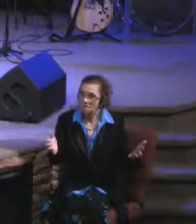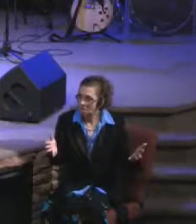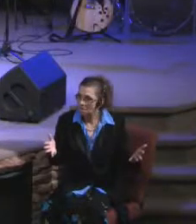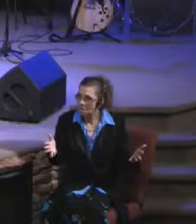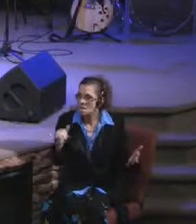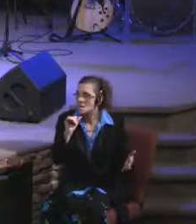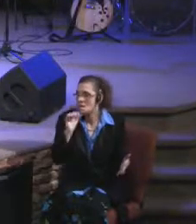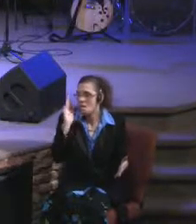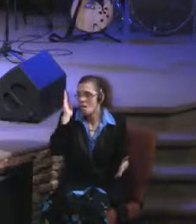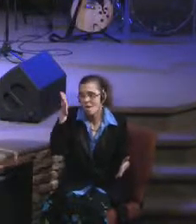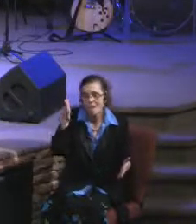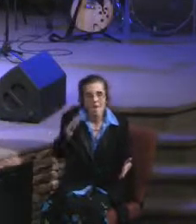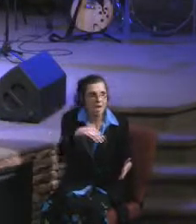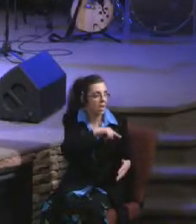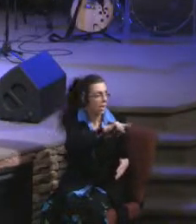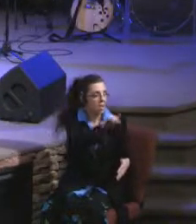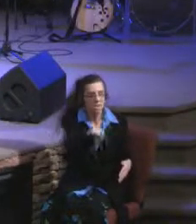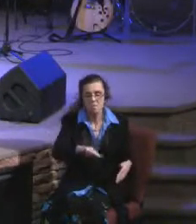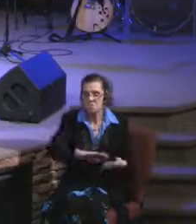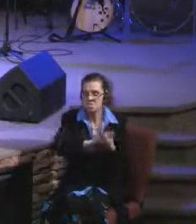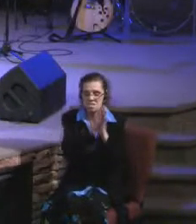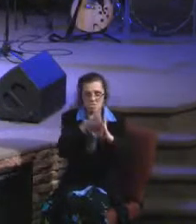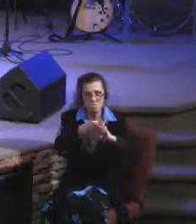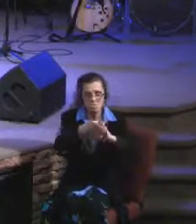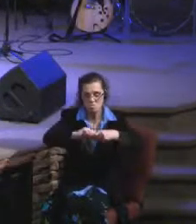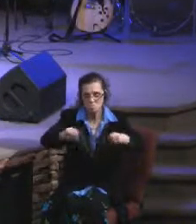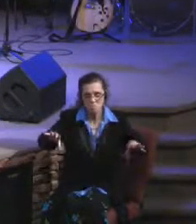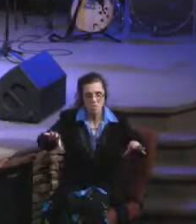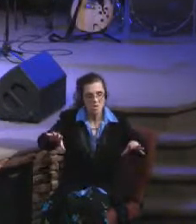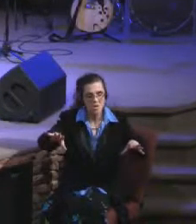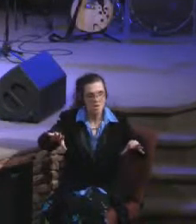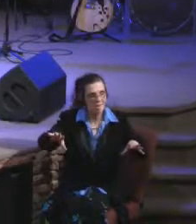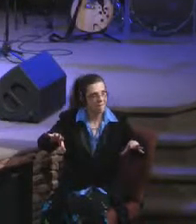He doesn't allow anybody to be destroyed.